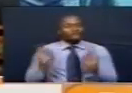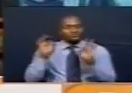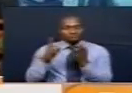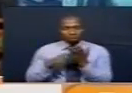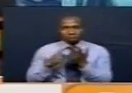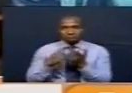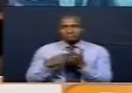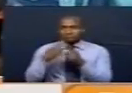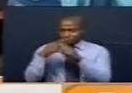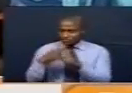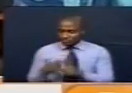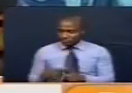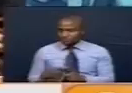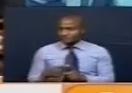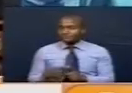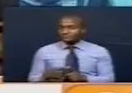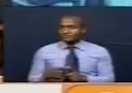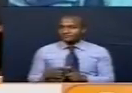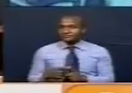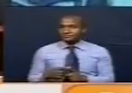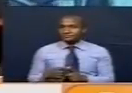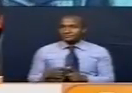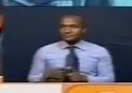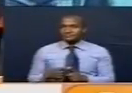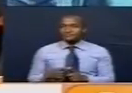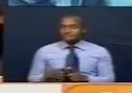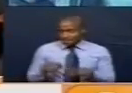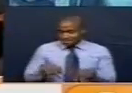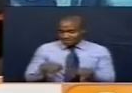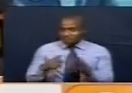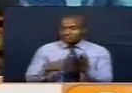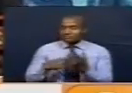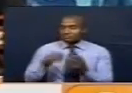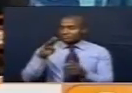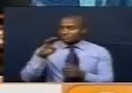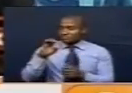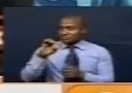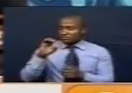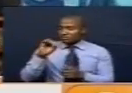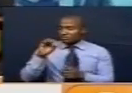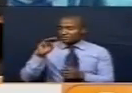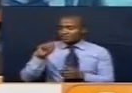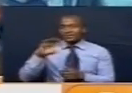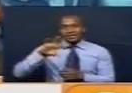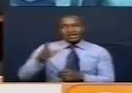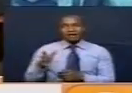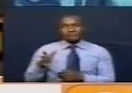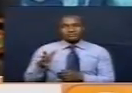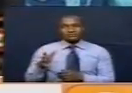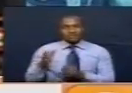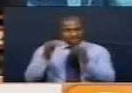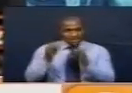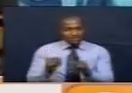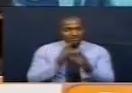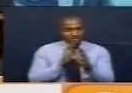tally that is undergoing at Bakita St. Joseph's here in Bomet County. For now, we are sampling some of the new results we are receiving